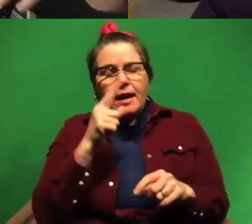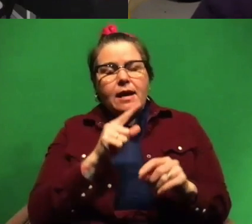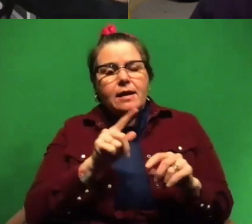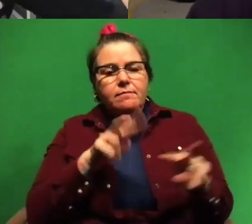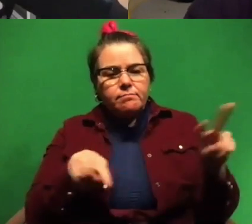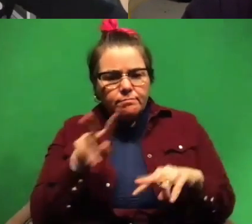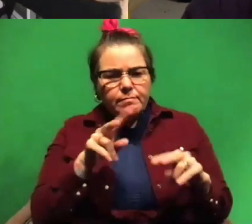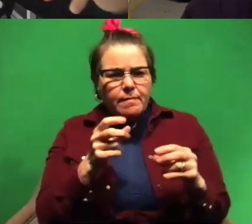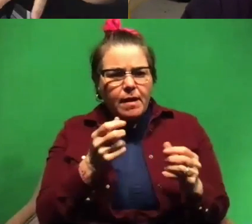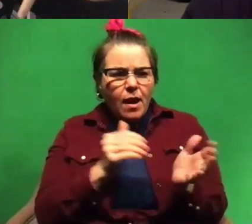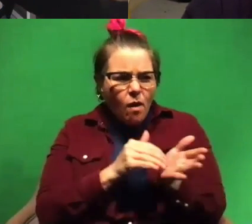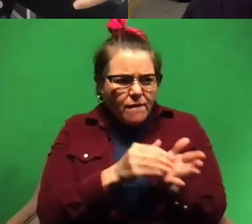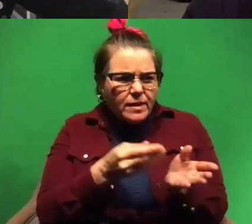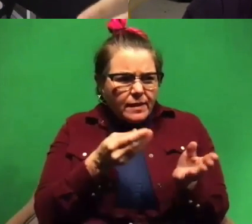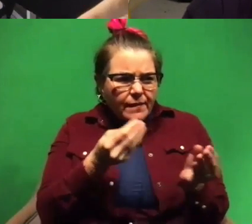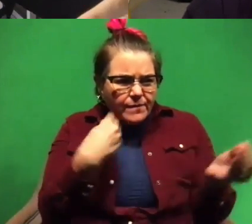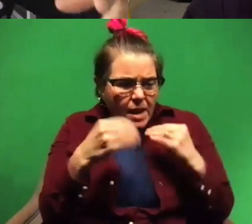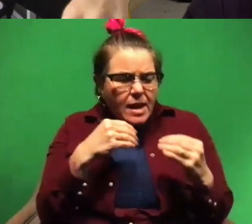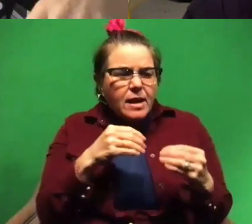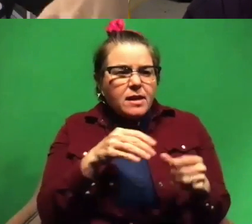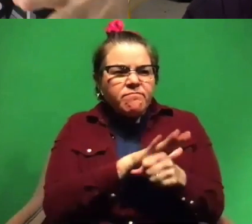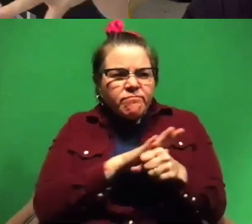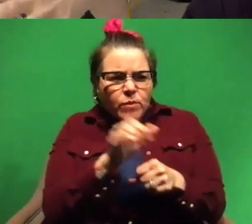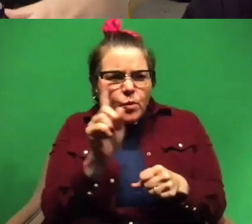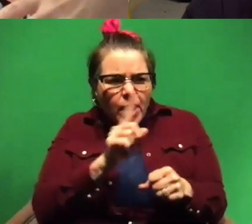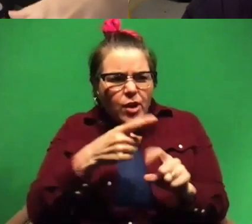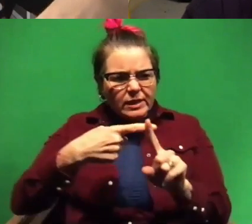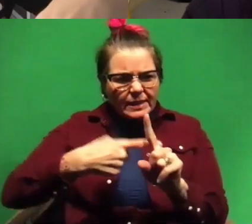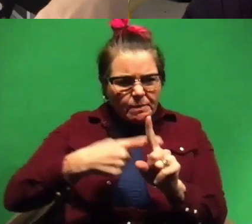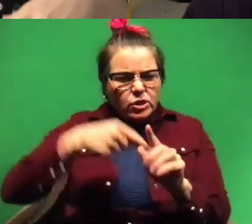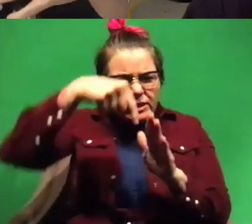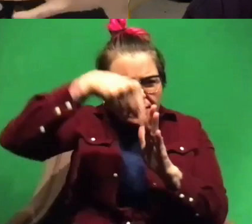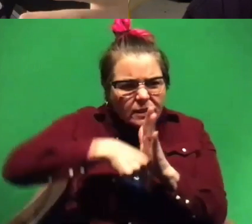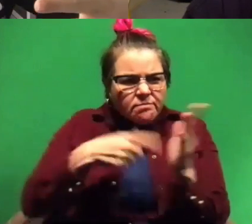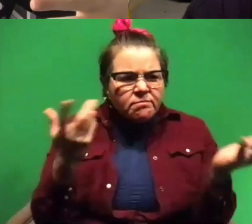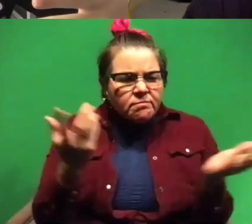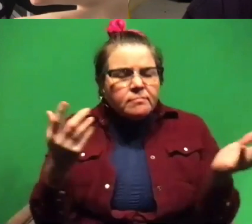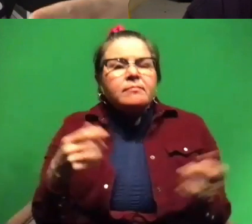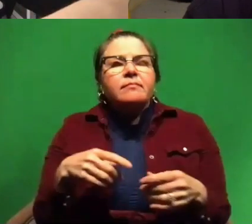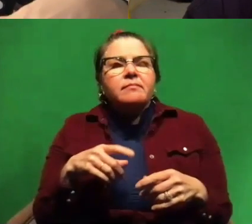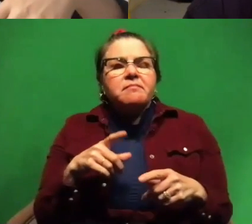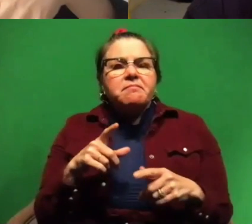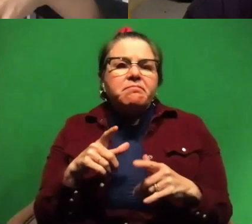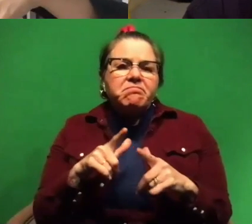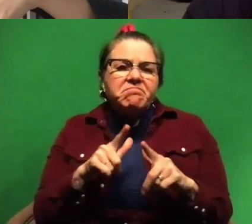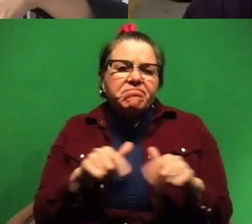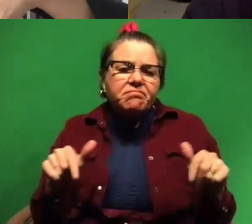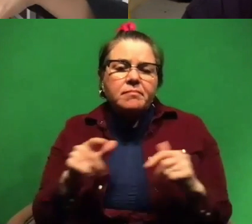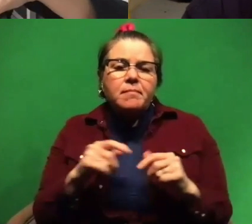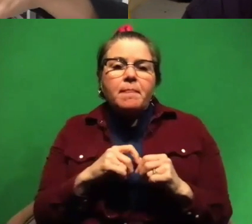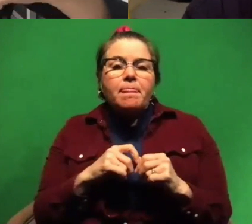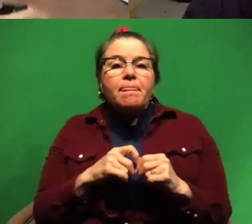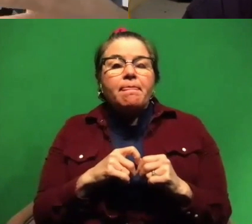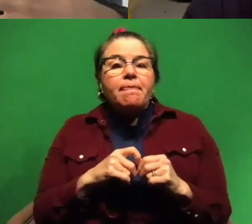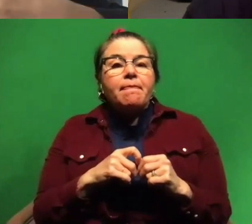times the shark fed, about where it was, what temperature, what depth it was at, and things like that. And